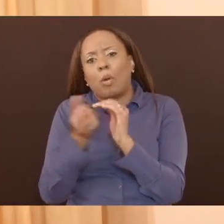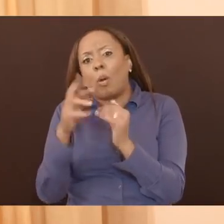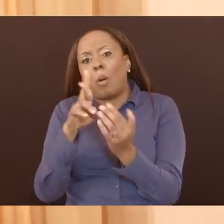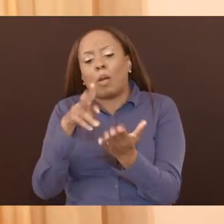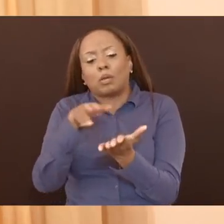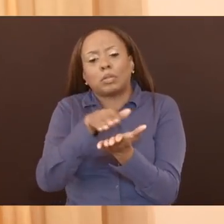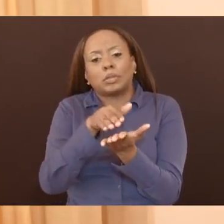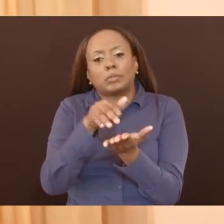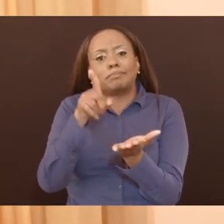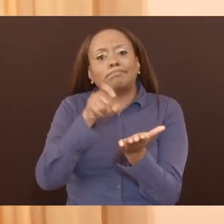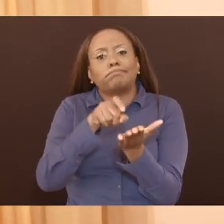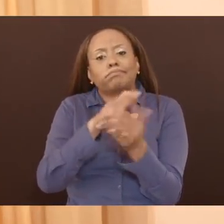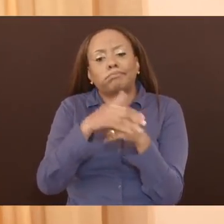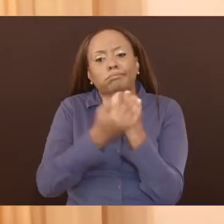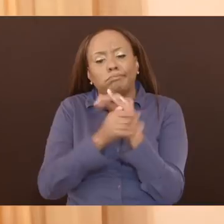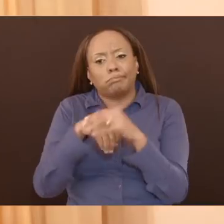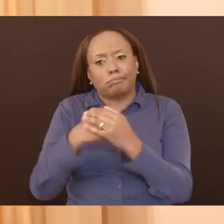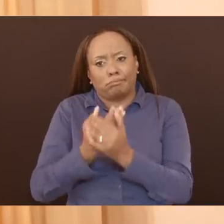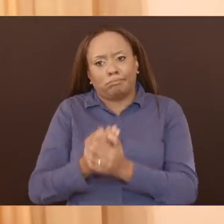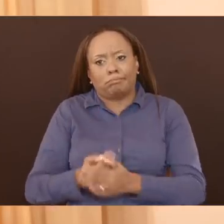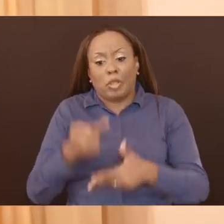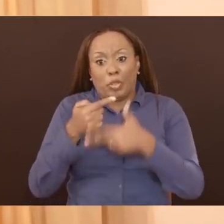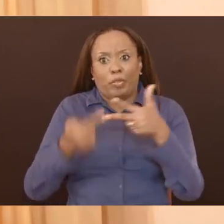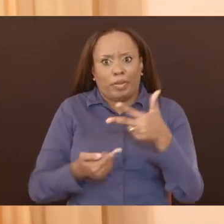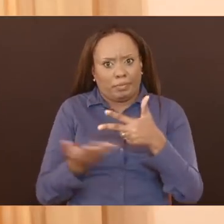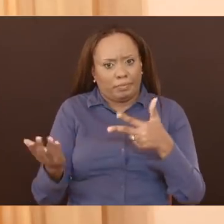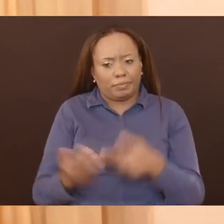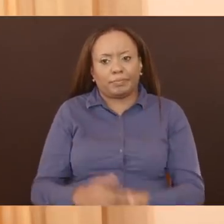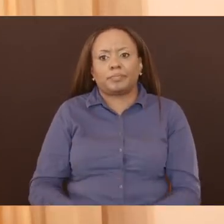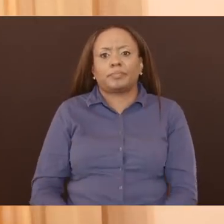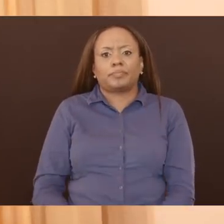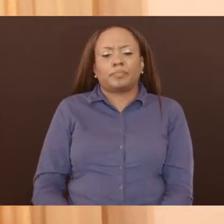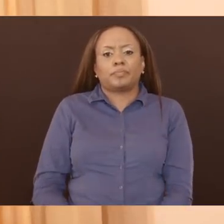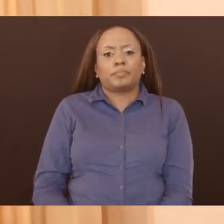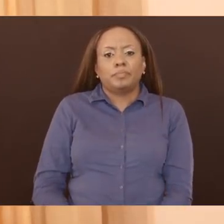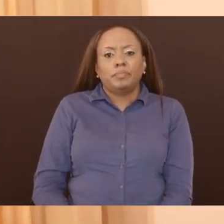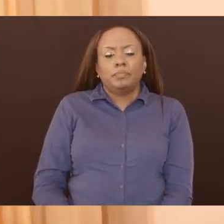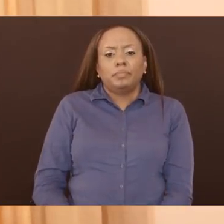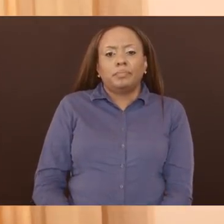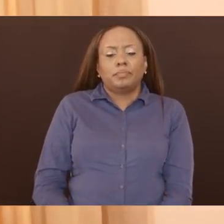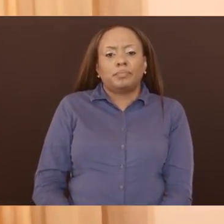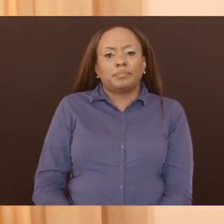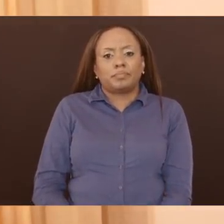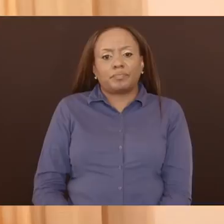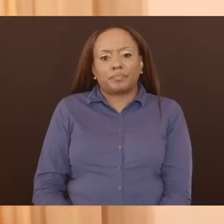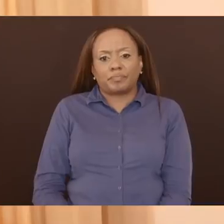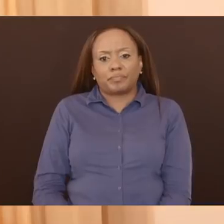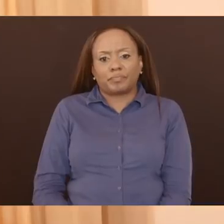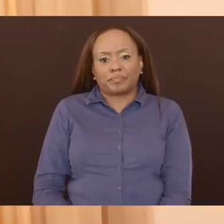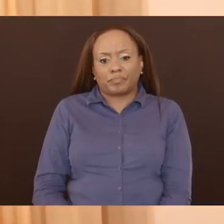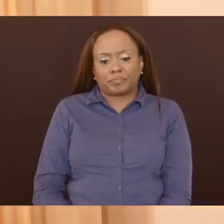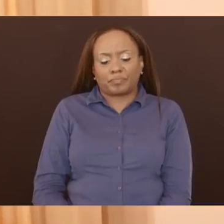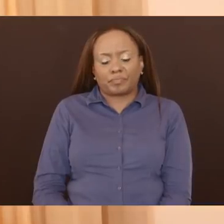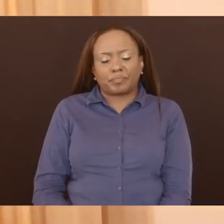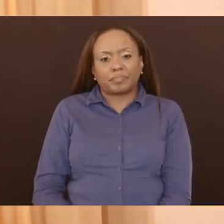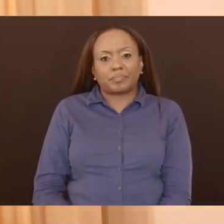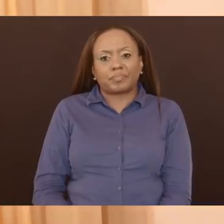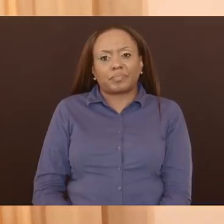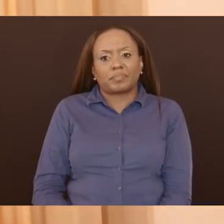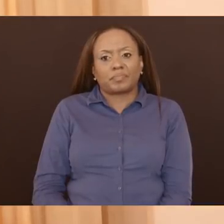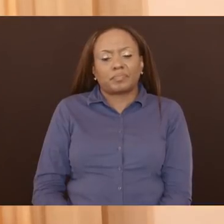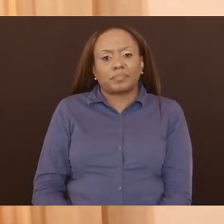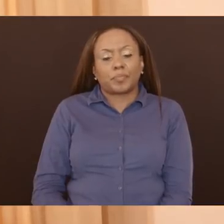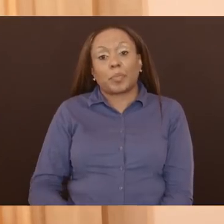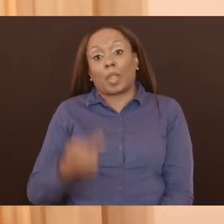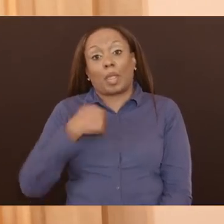order for us to get as many people on board, to save as many lives as we must save, not only do I need all of you